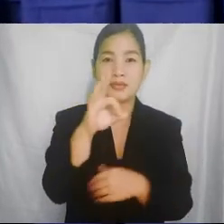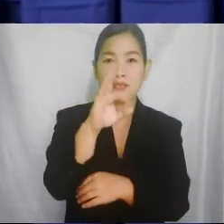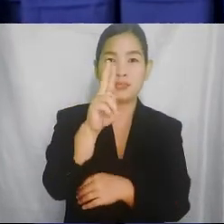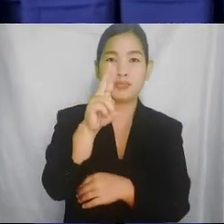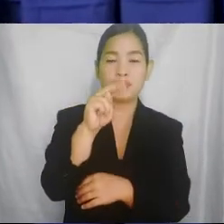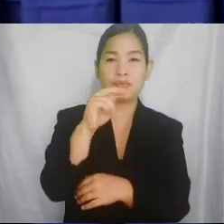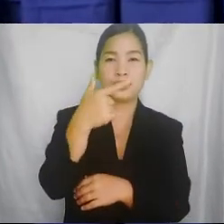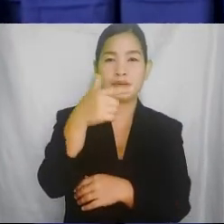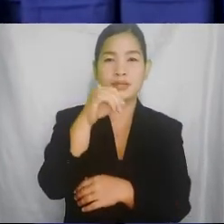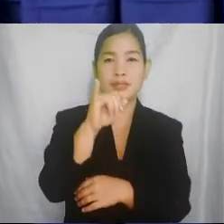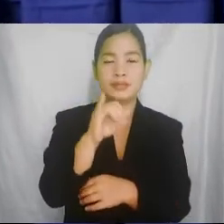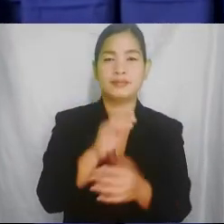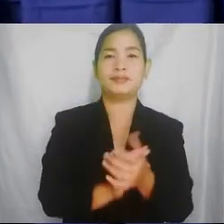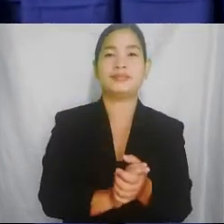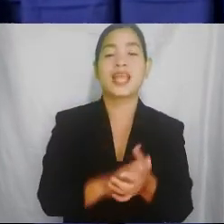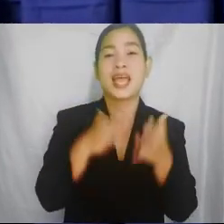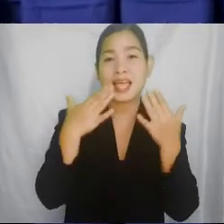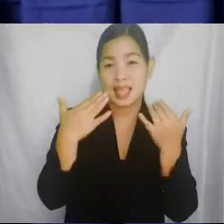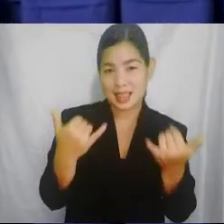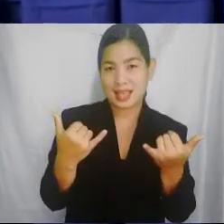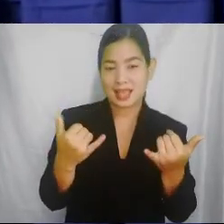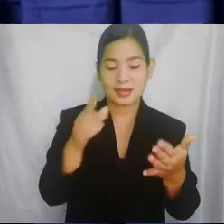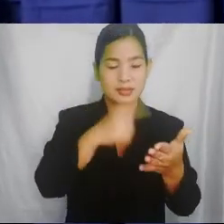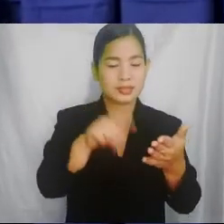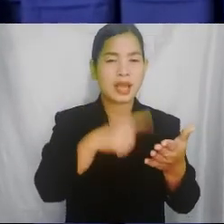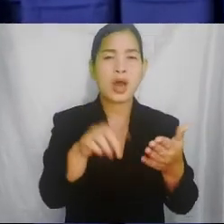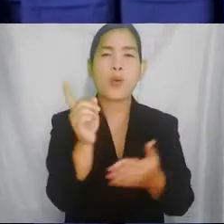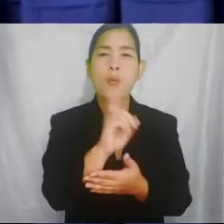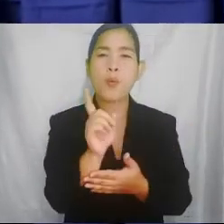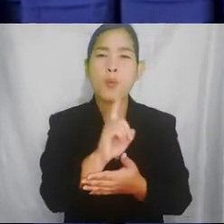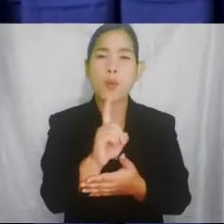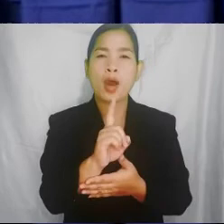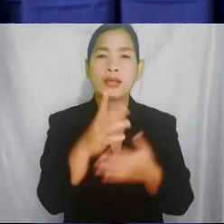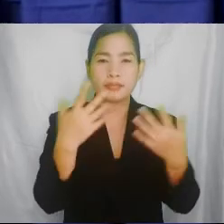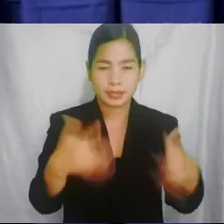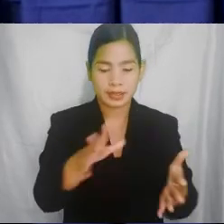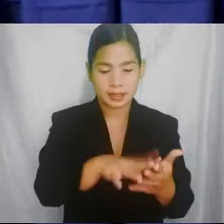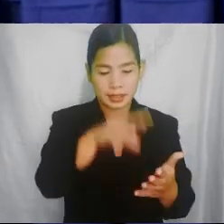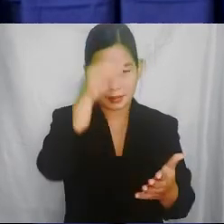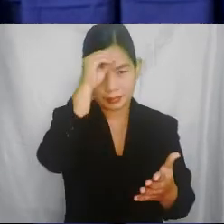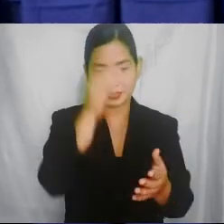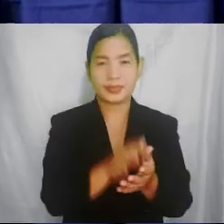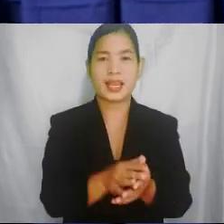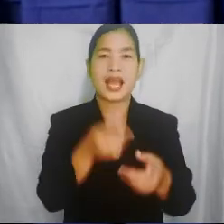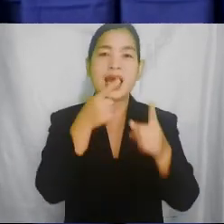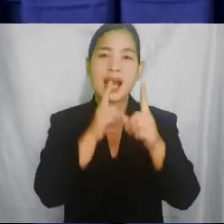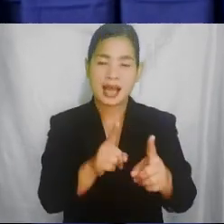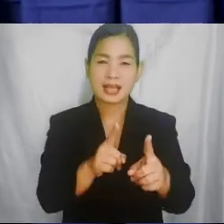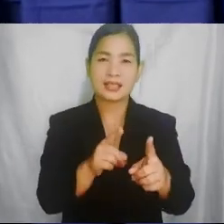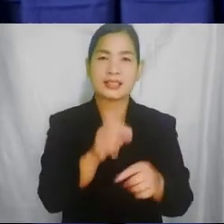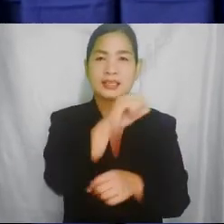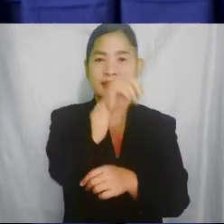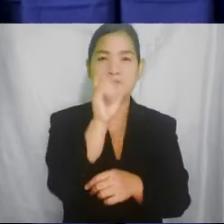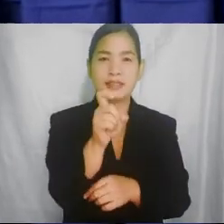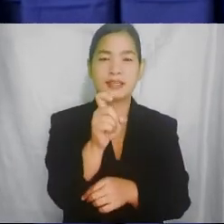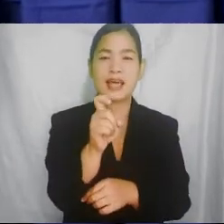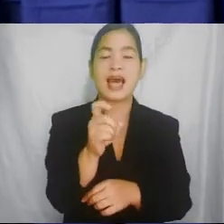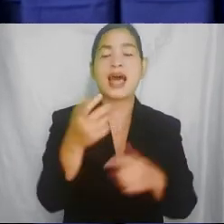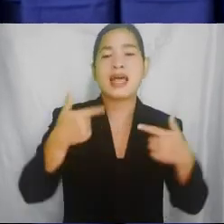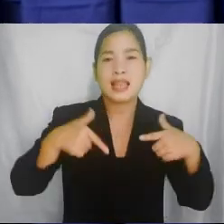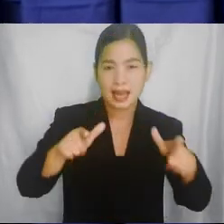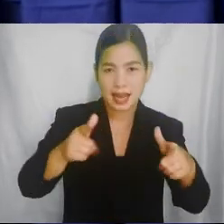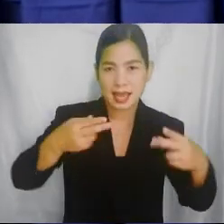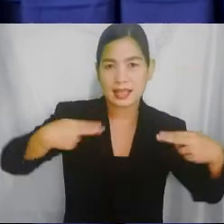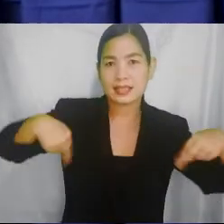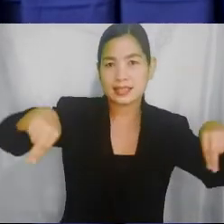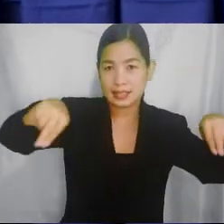This time, let us check what you have learned. You're going to answer the questions in Let Us Assess, found